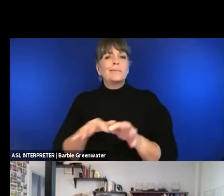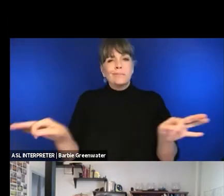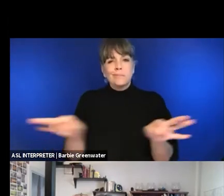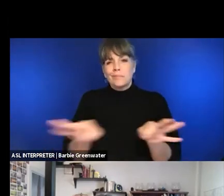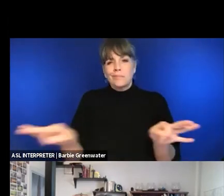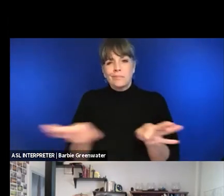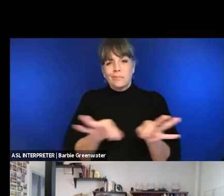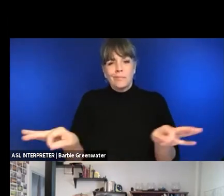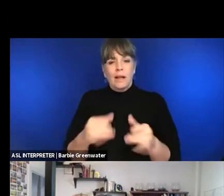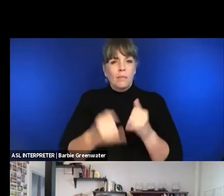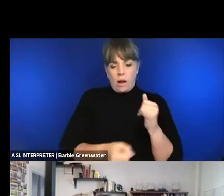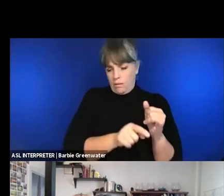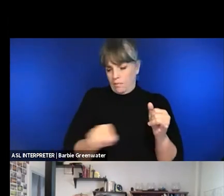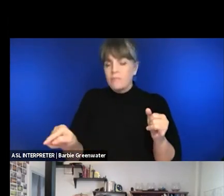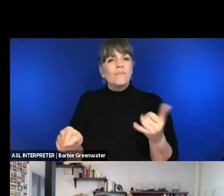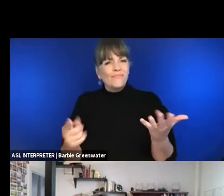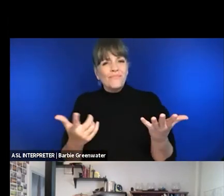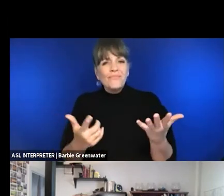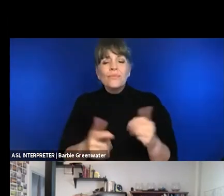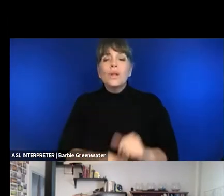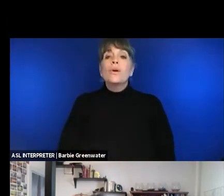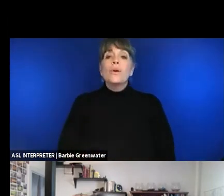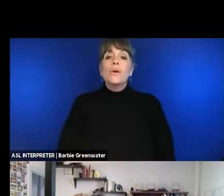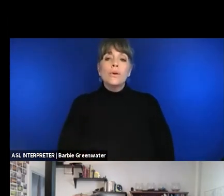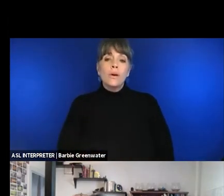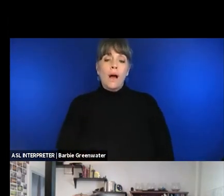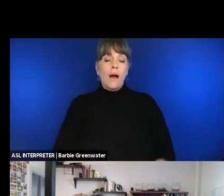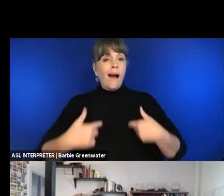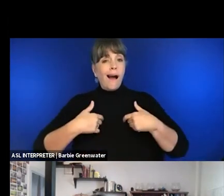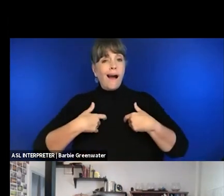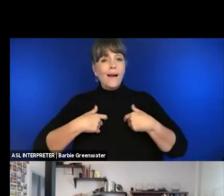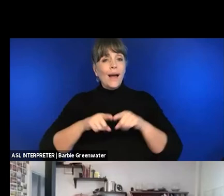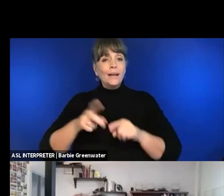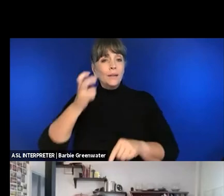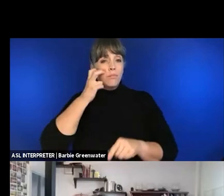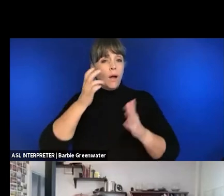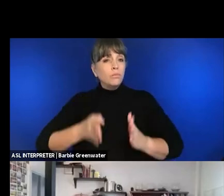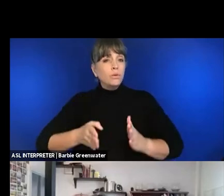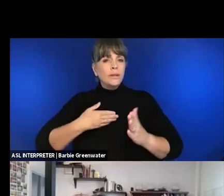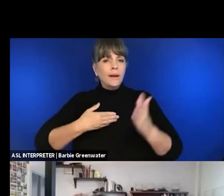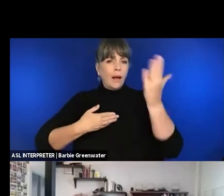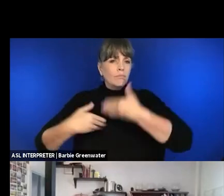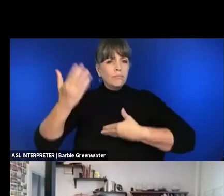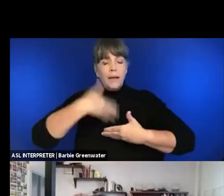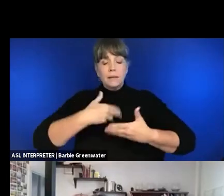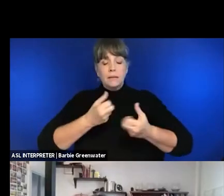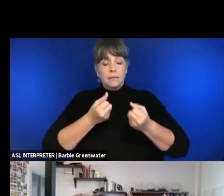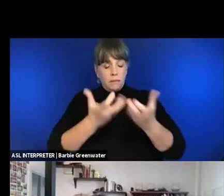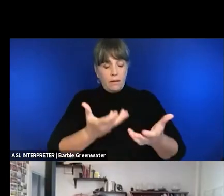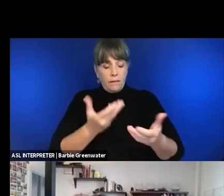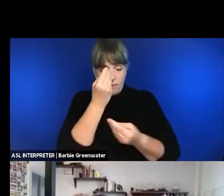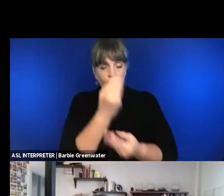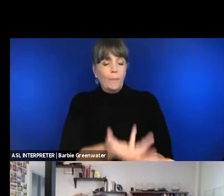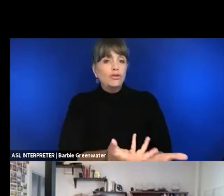really without it, you know, I as a blind person can miss quite a bit. You know, think